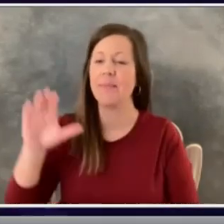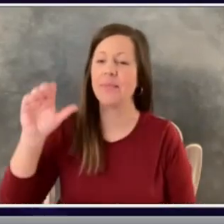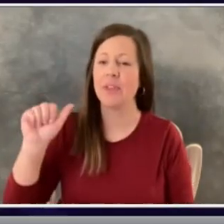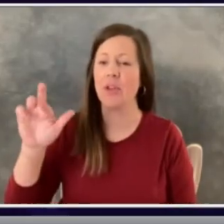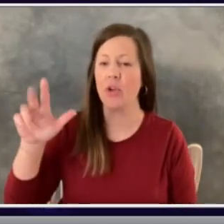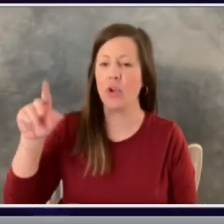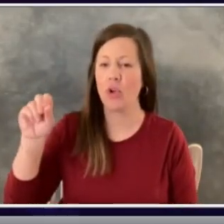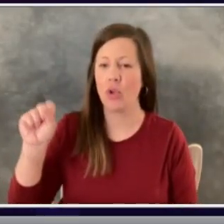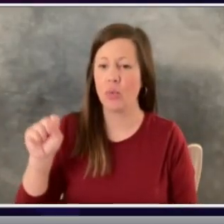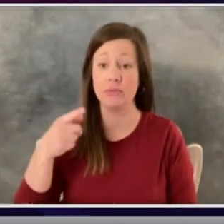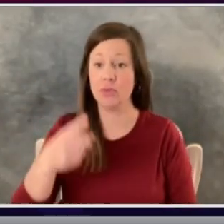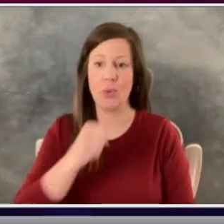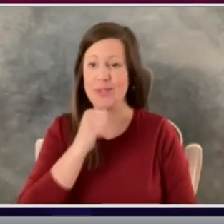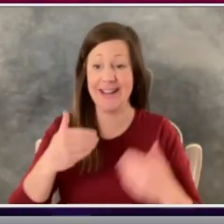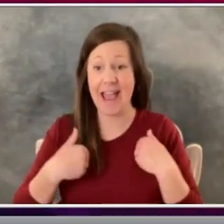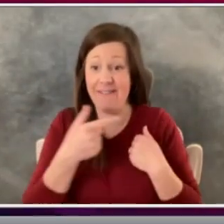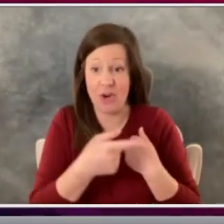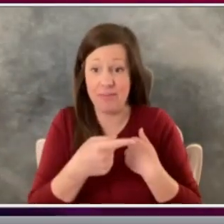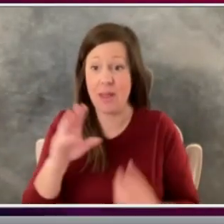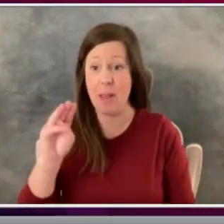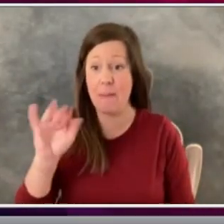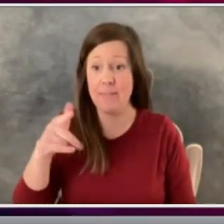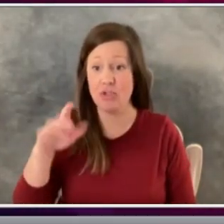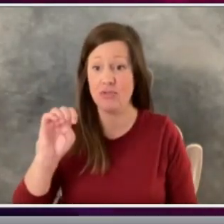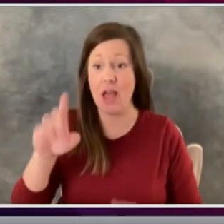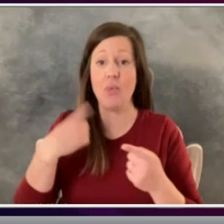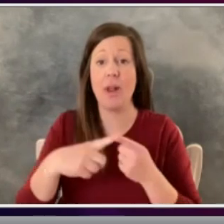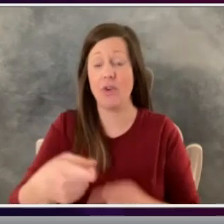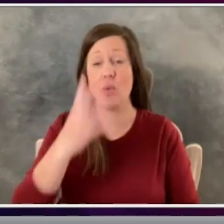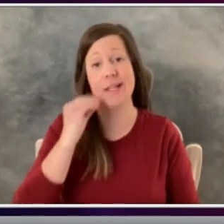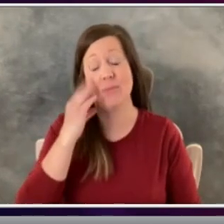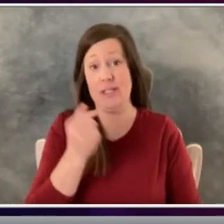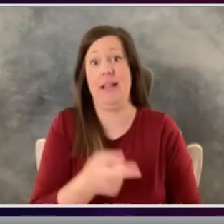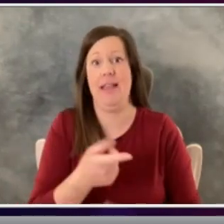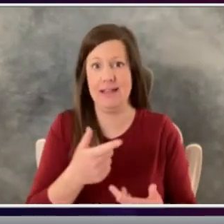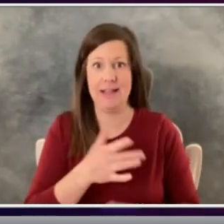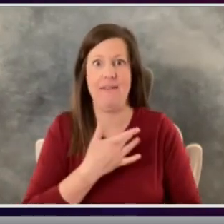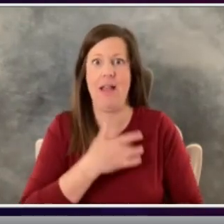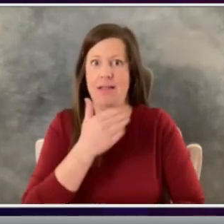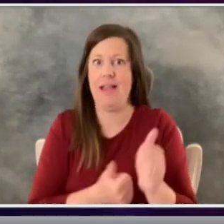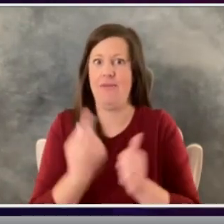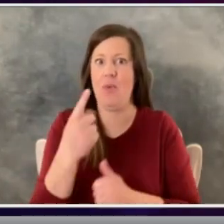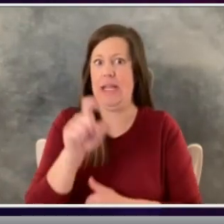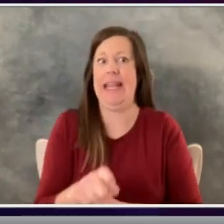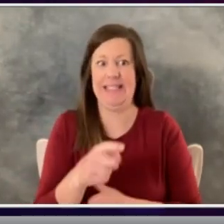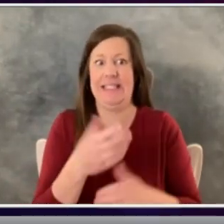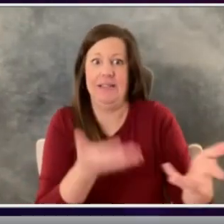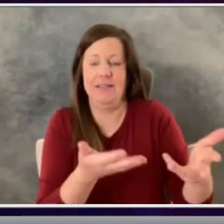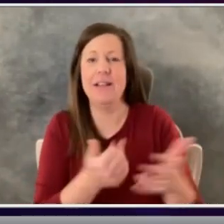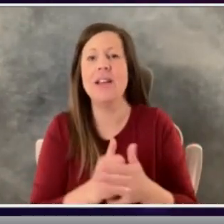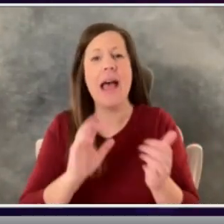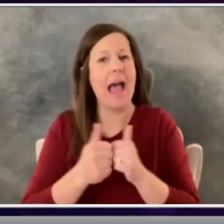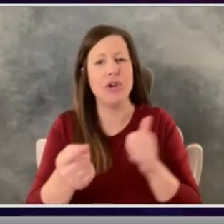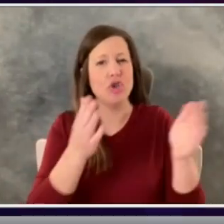have a Michelle when you were going through this. I feel like everyone needs a Michelle in their pocket. So how did you plan for the stages of care